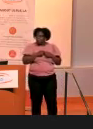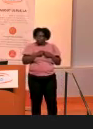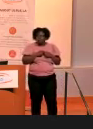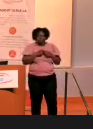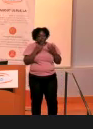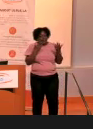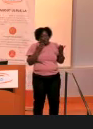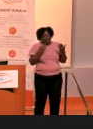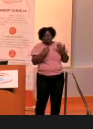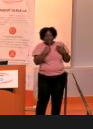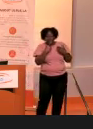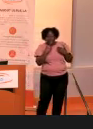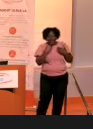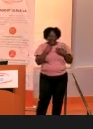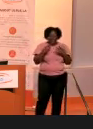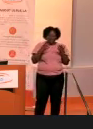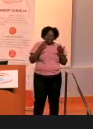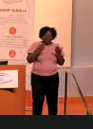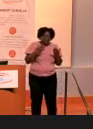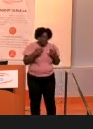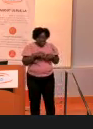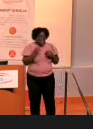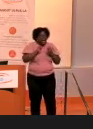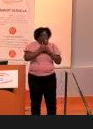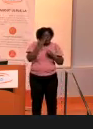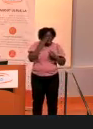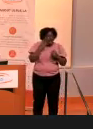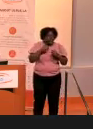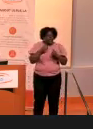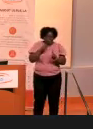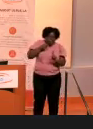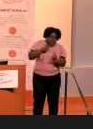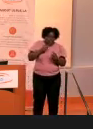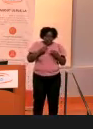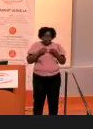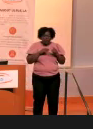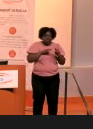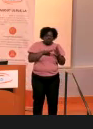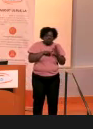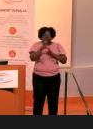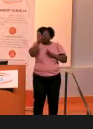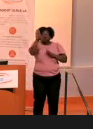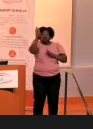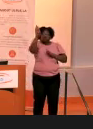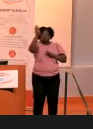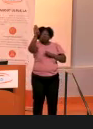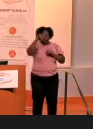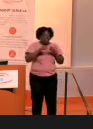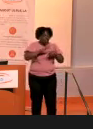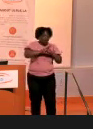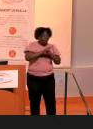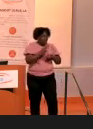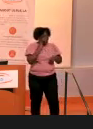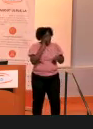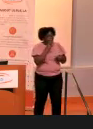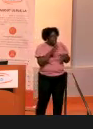Anecdotally, we always say we can tell when there's been a flare, a surge in COVID because we see more lupus patients getting